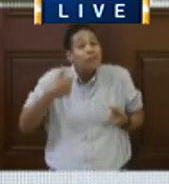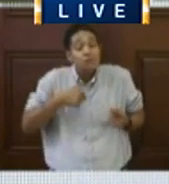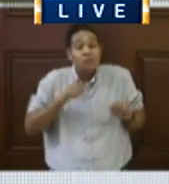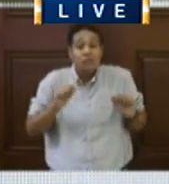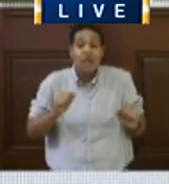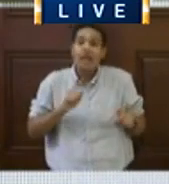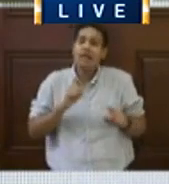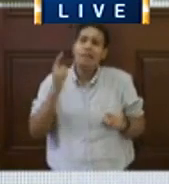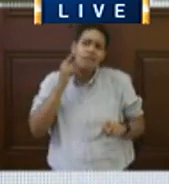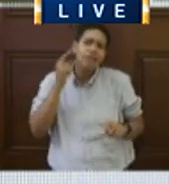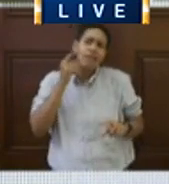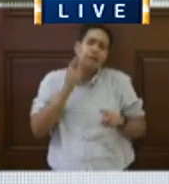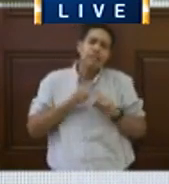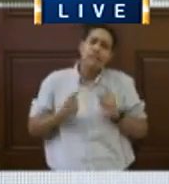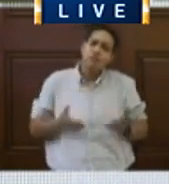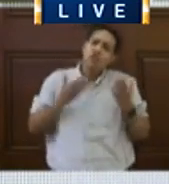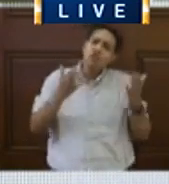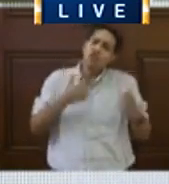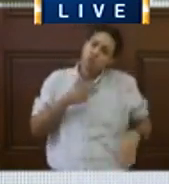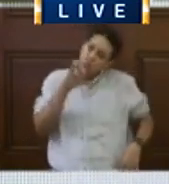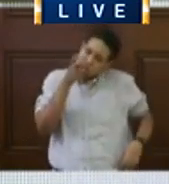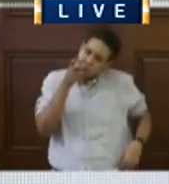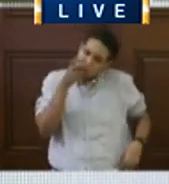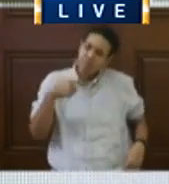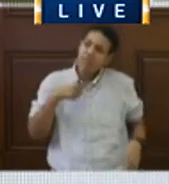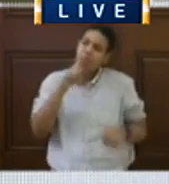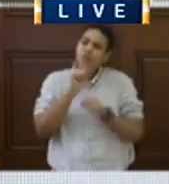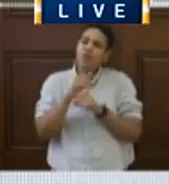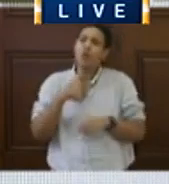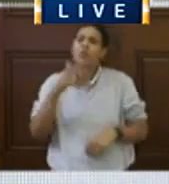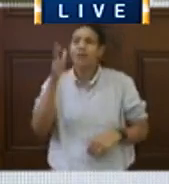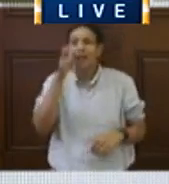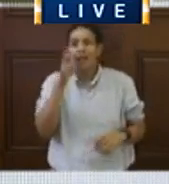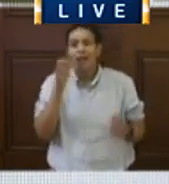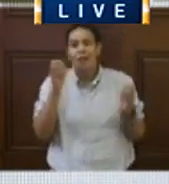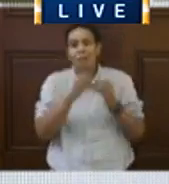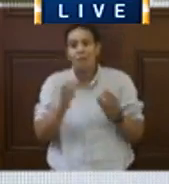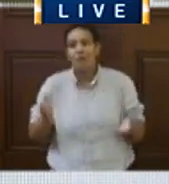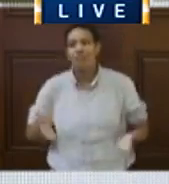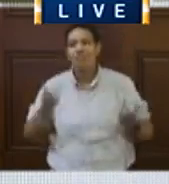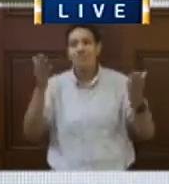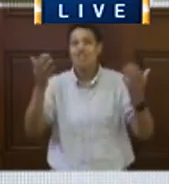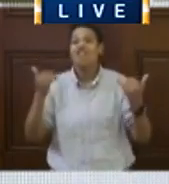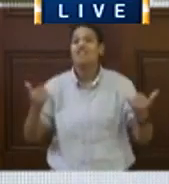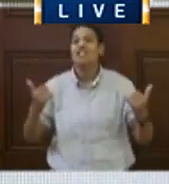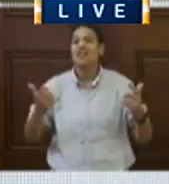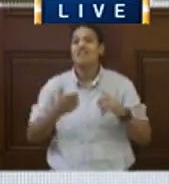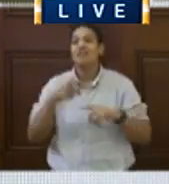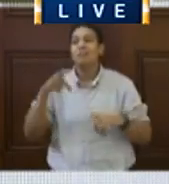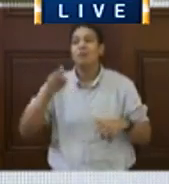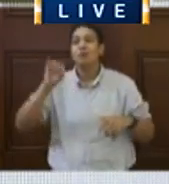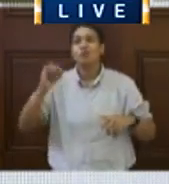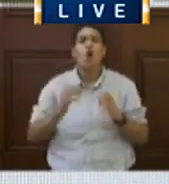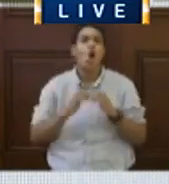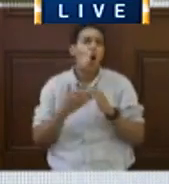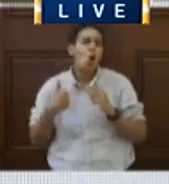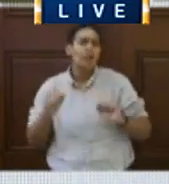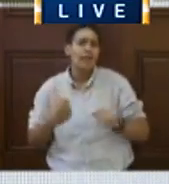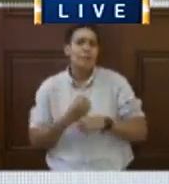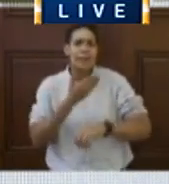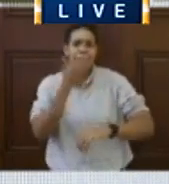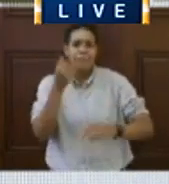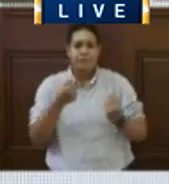in, and I'm certain that we're going to hear even more suggestions from the PSOJ as to how we could make this a better package.